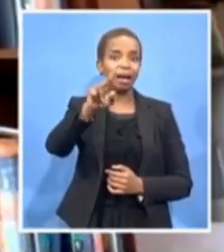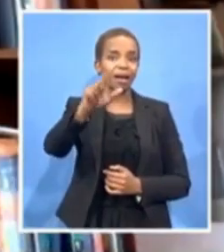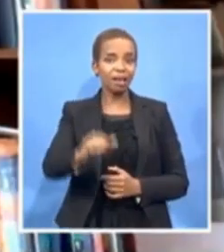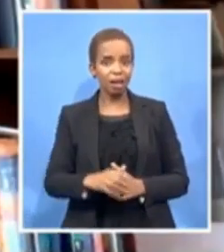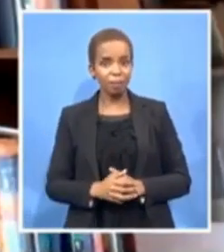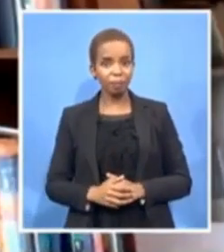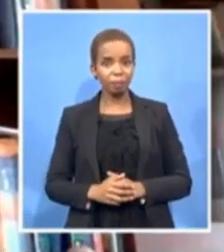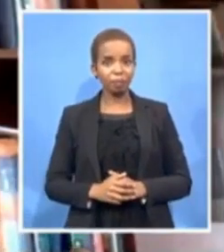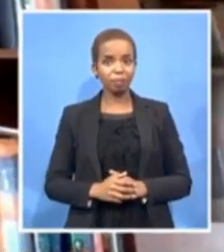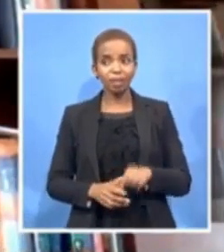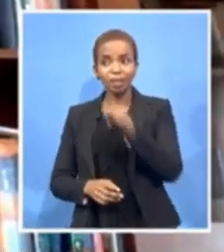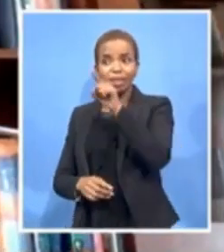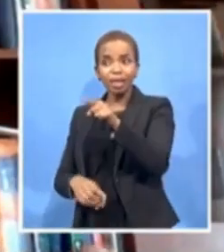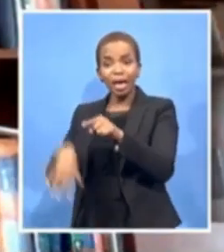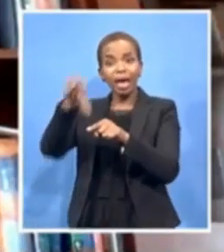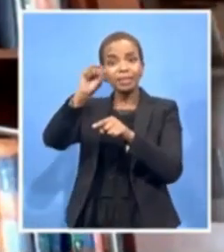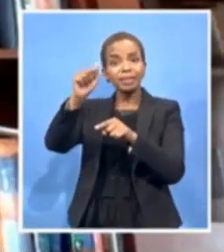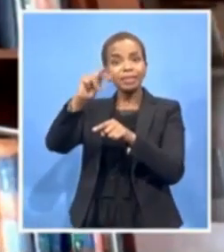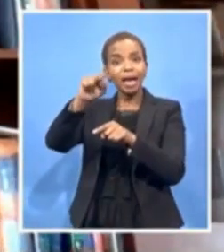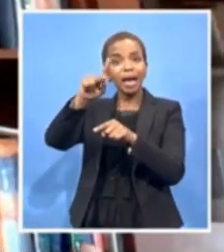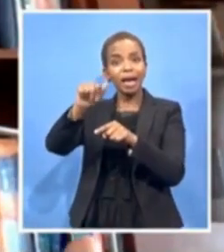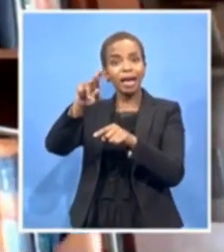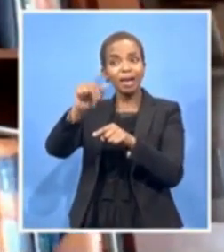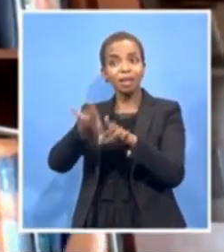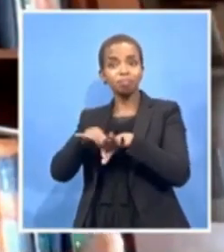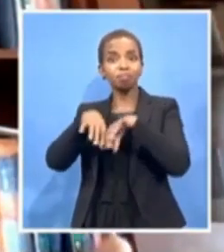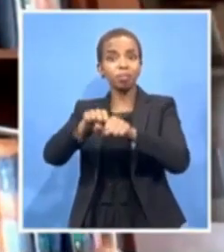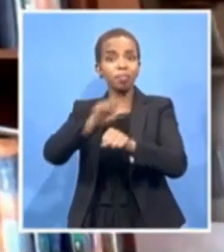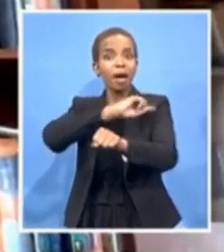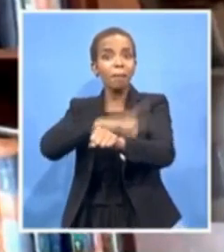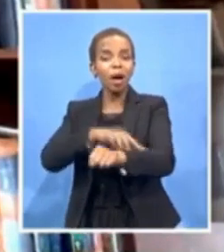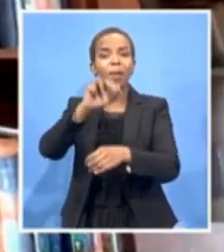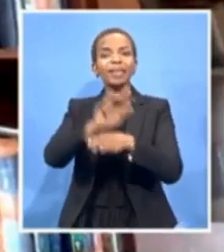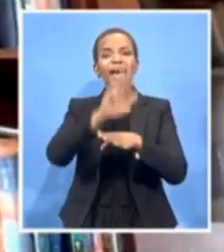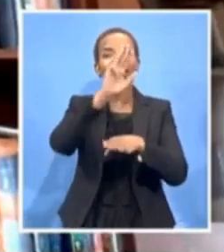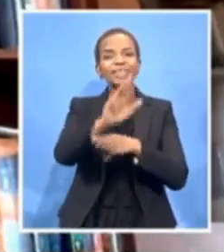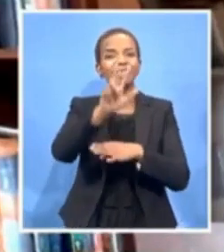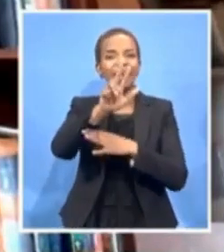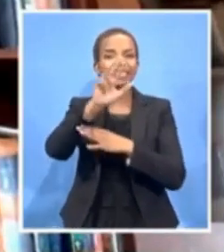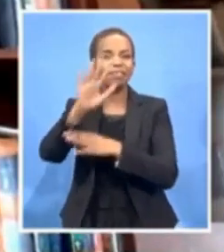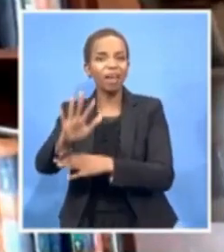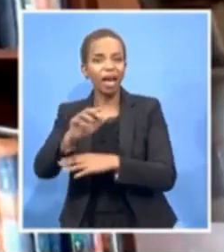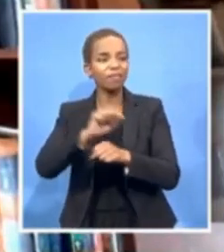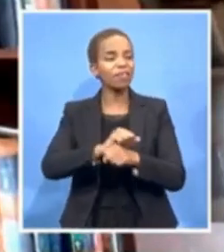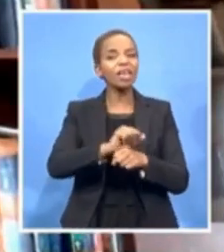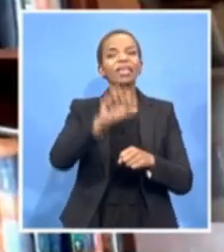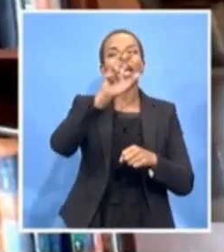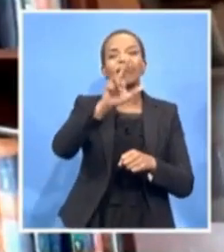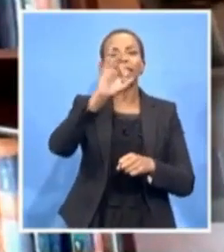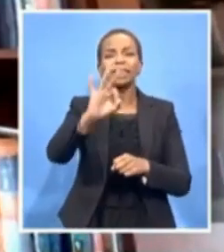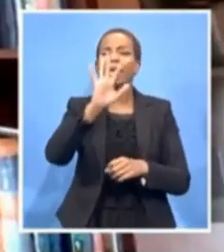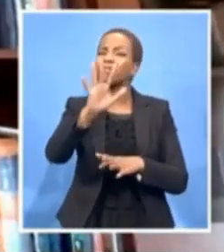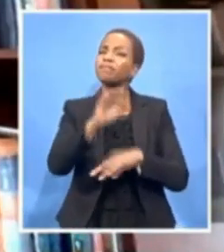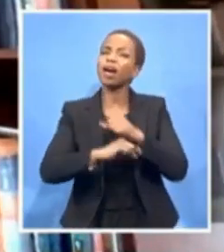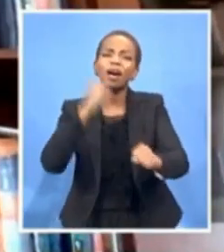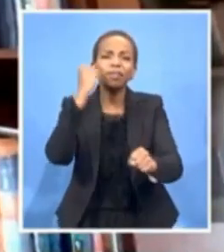in 1985, 1983, and within 5 years, he had come up and was speaking a